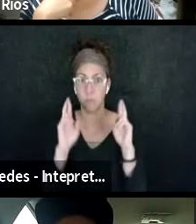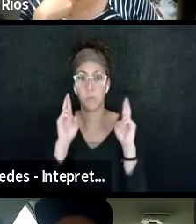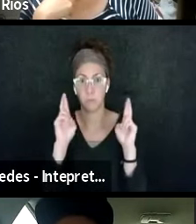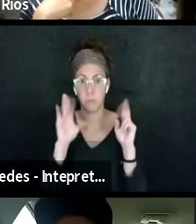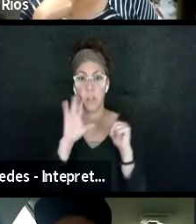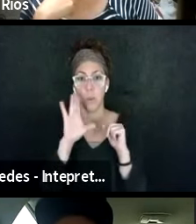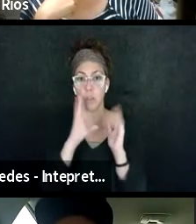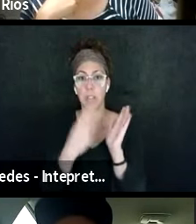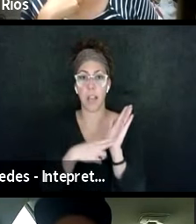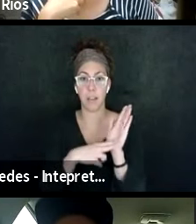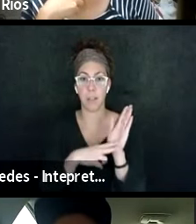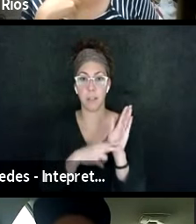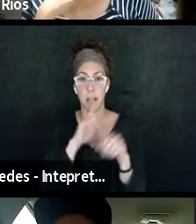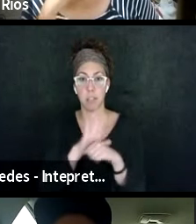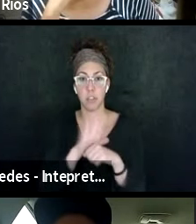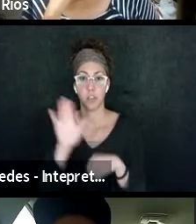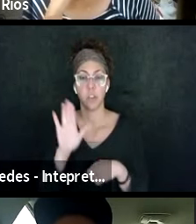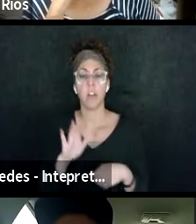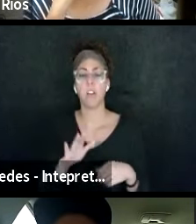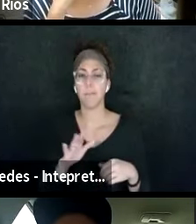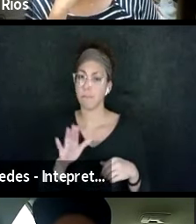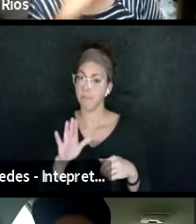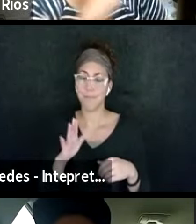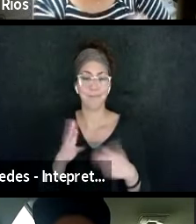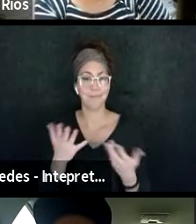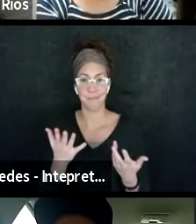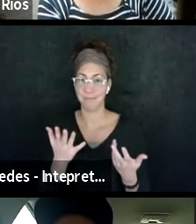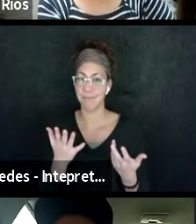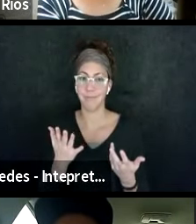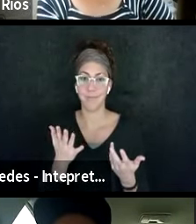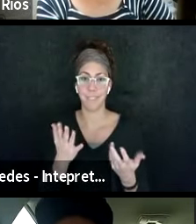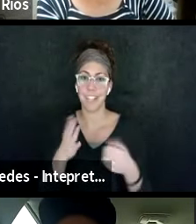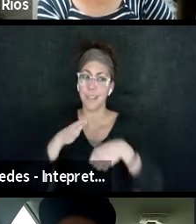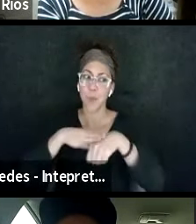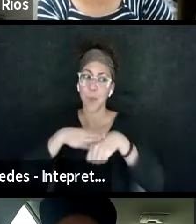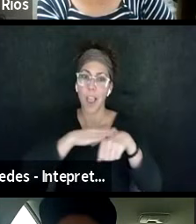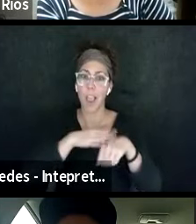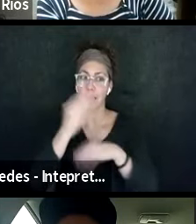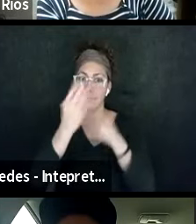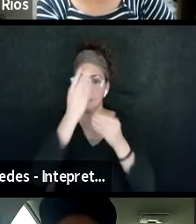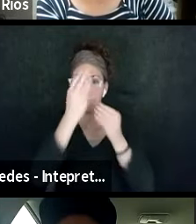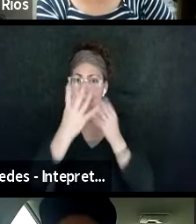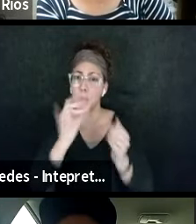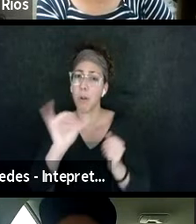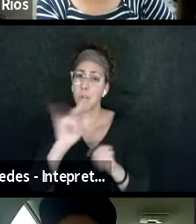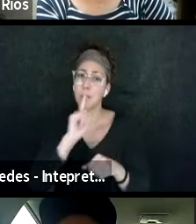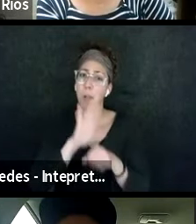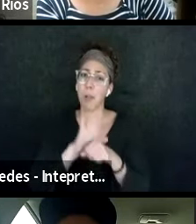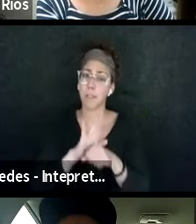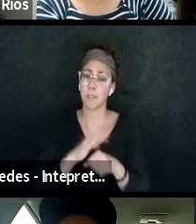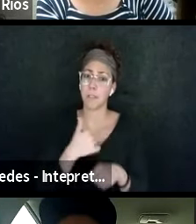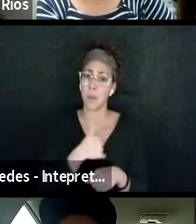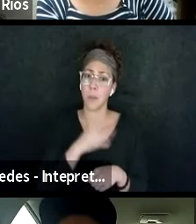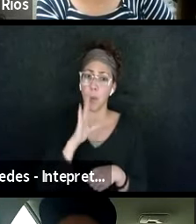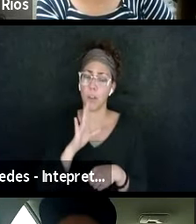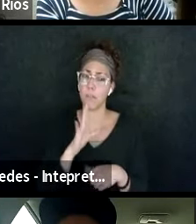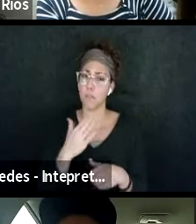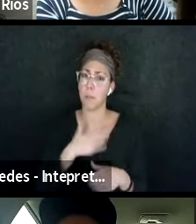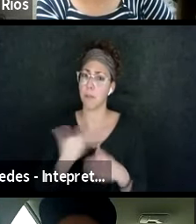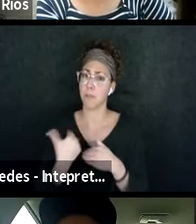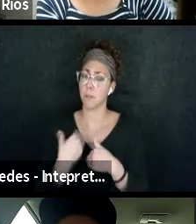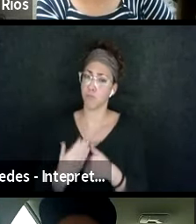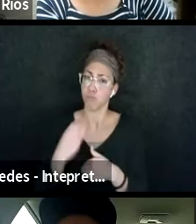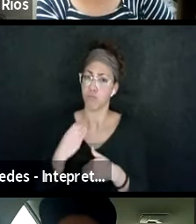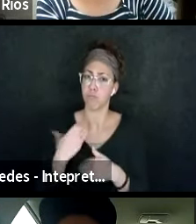sign the pledge. Again, it's an awareness piece, and it's also, as I said, kind of a commitment that we're all going to be accountable for the health